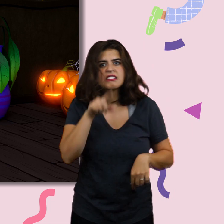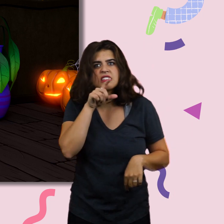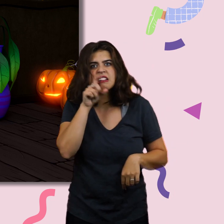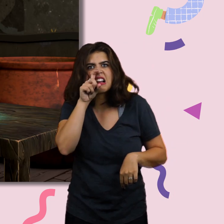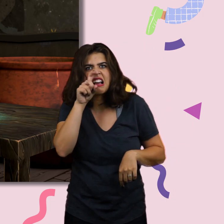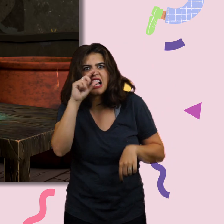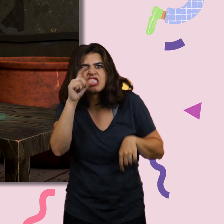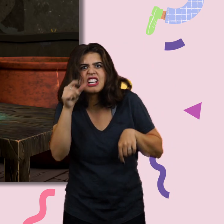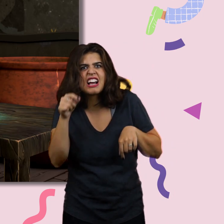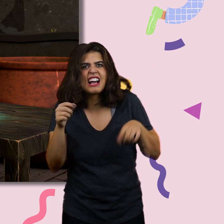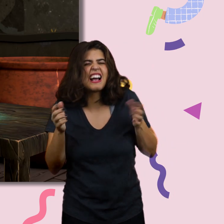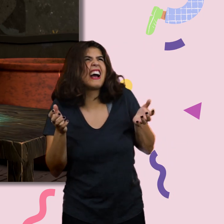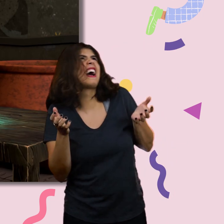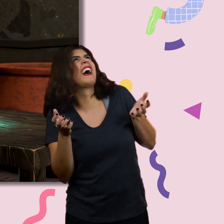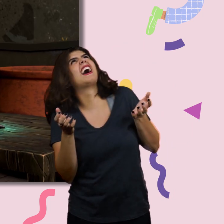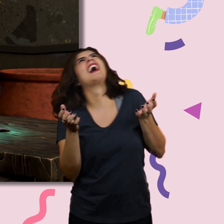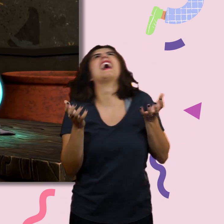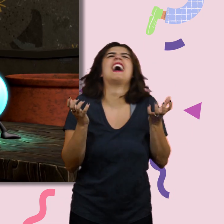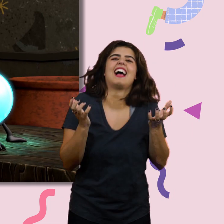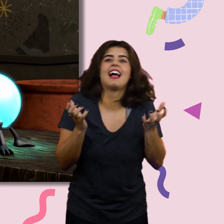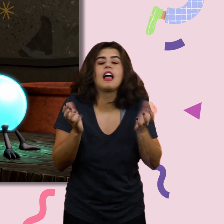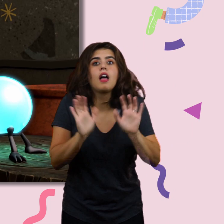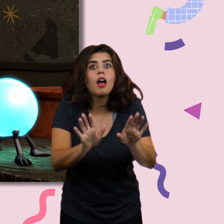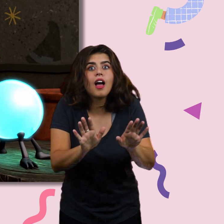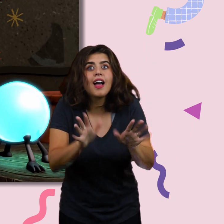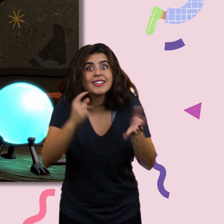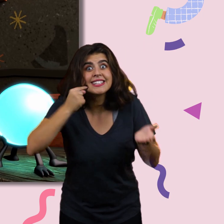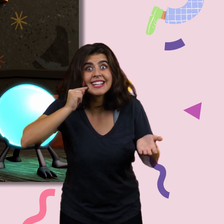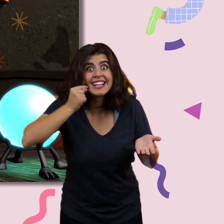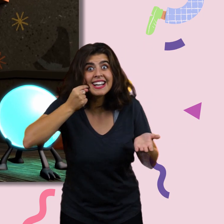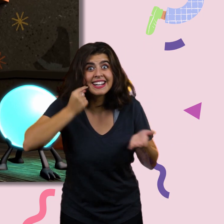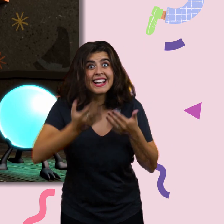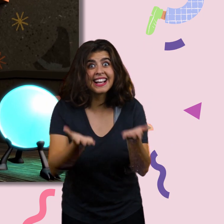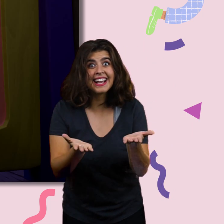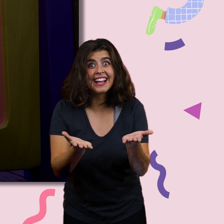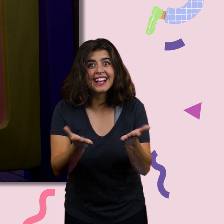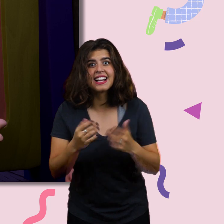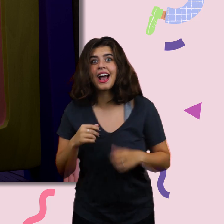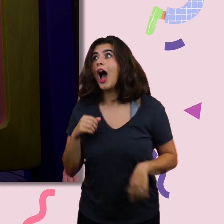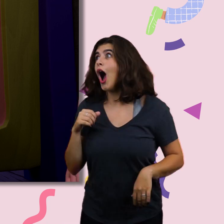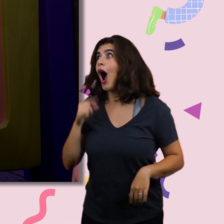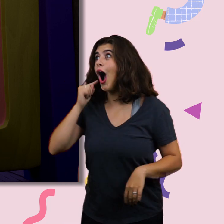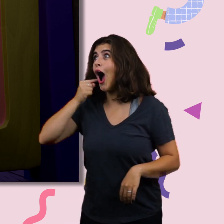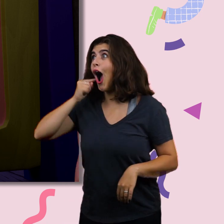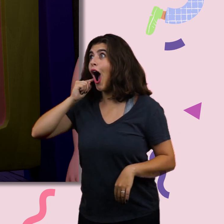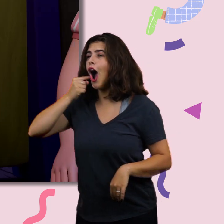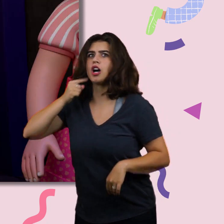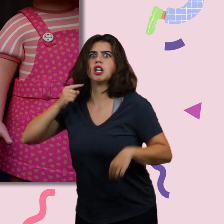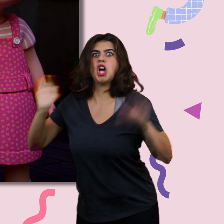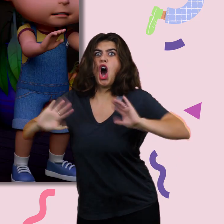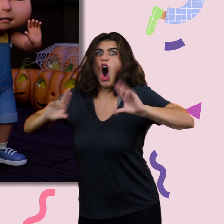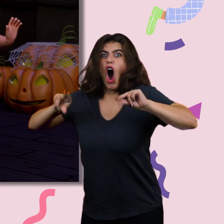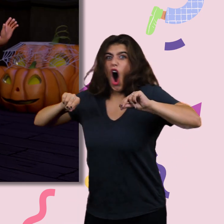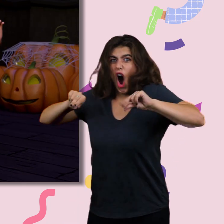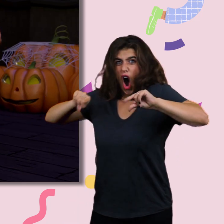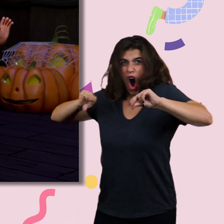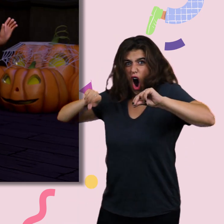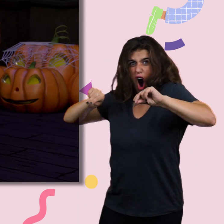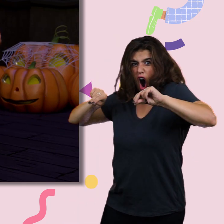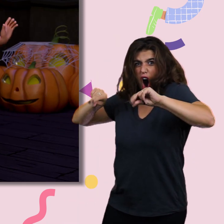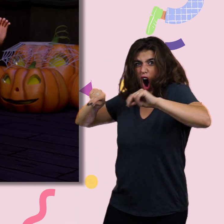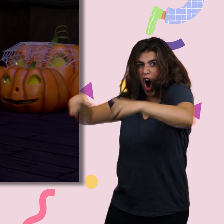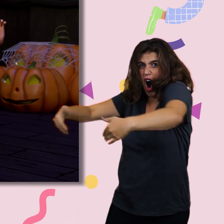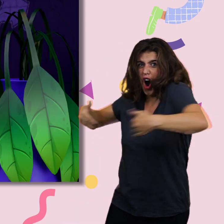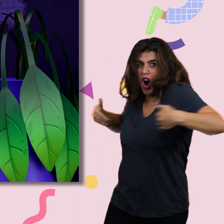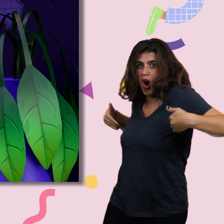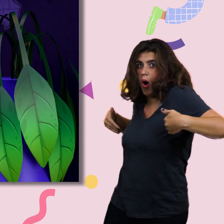witch! Would you like to have some candies? Wow, candies? No